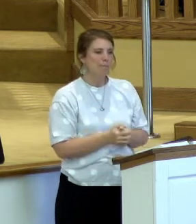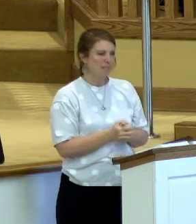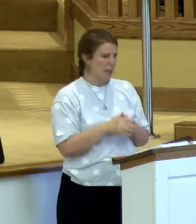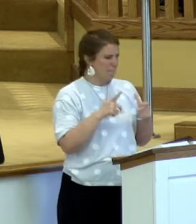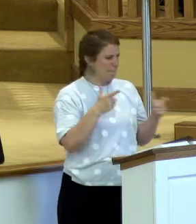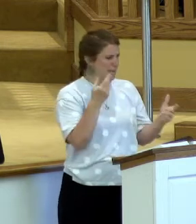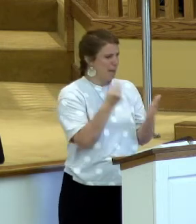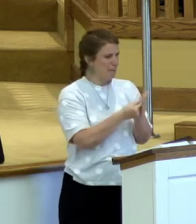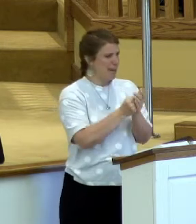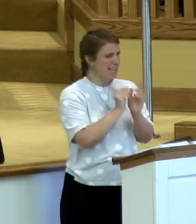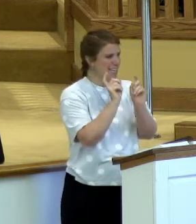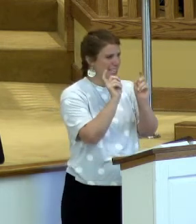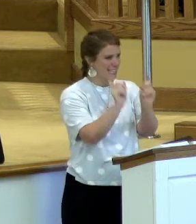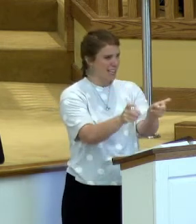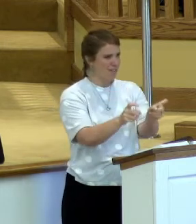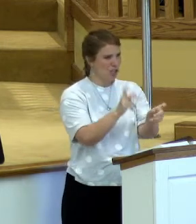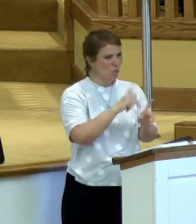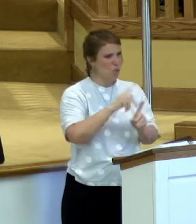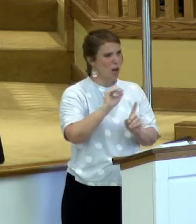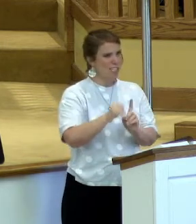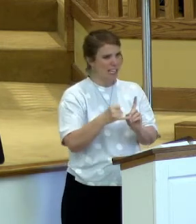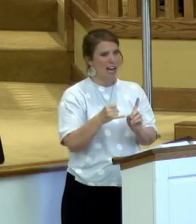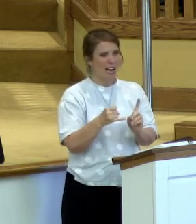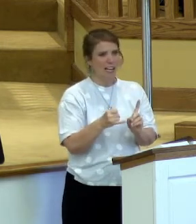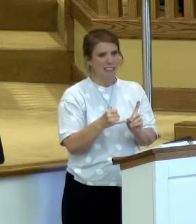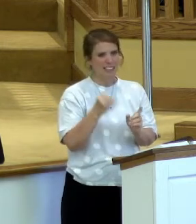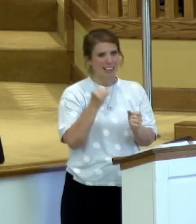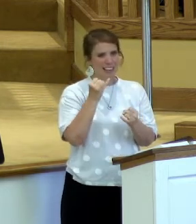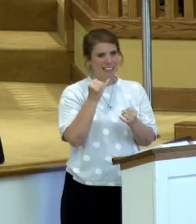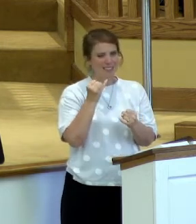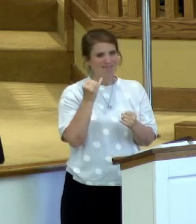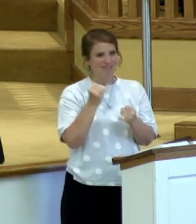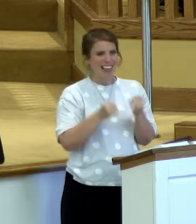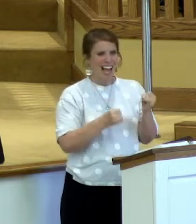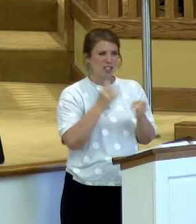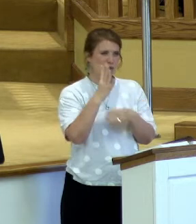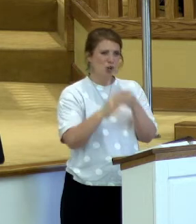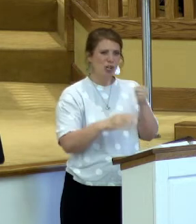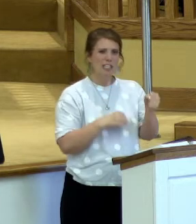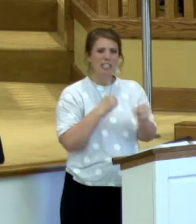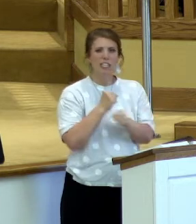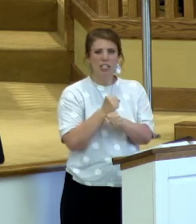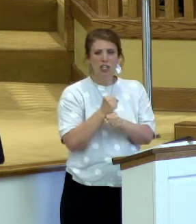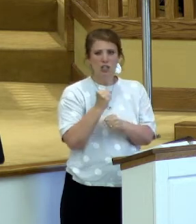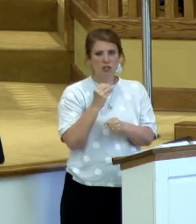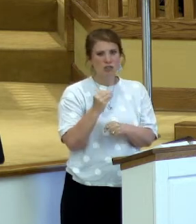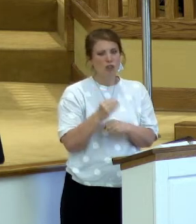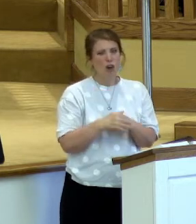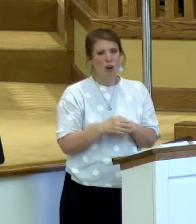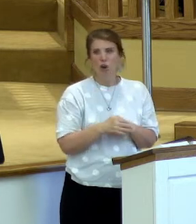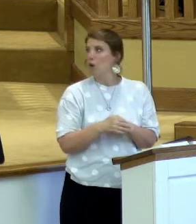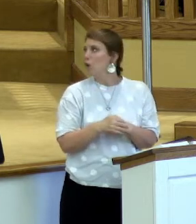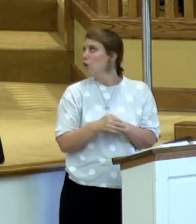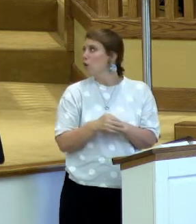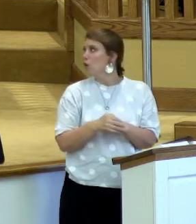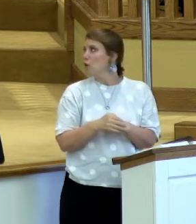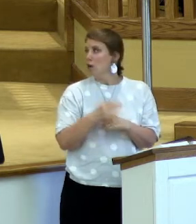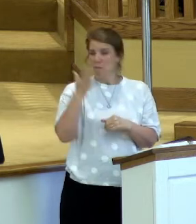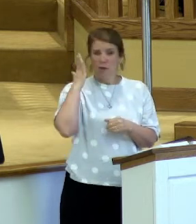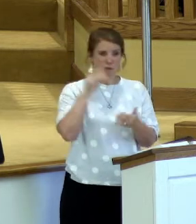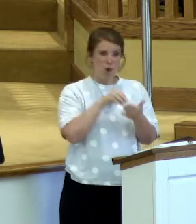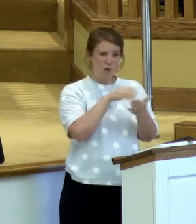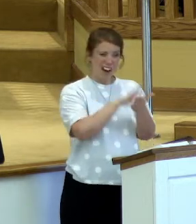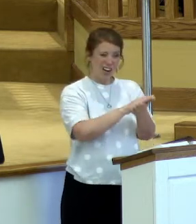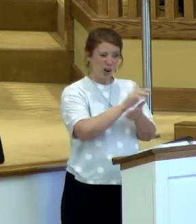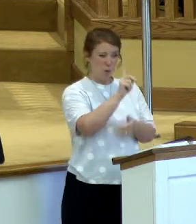big money contributors to their projects over the last few years, 4 years, were also present, so it was a great service. The previous record was 101, and they had